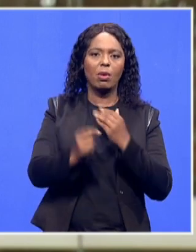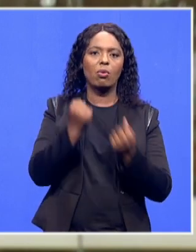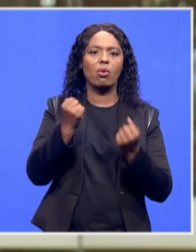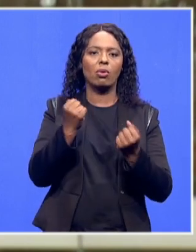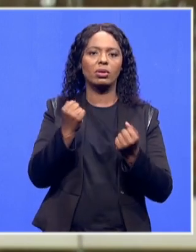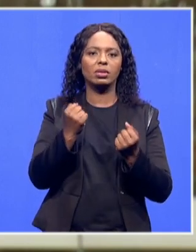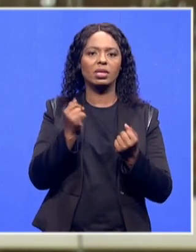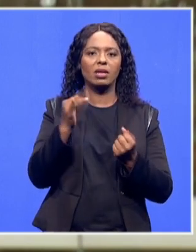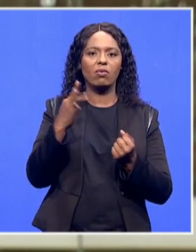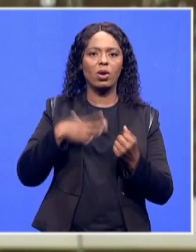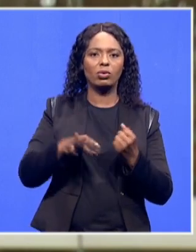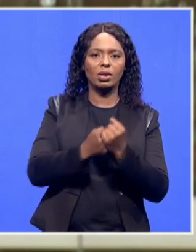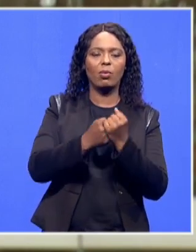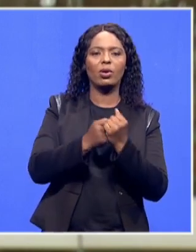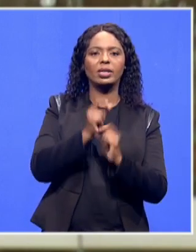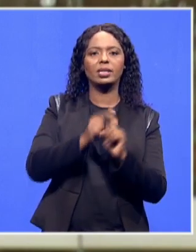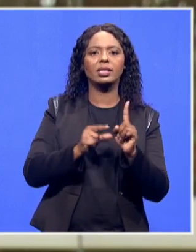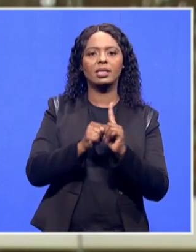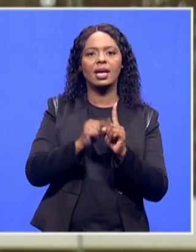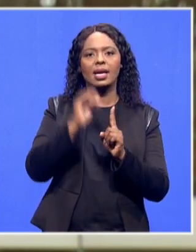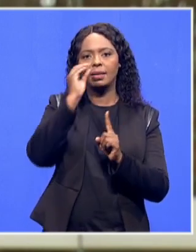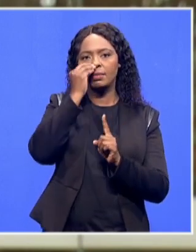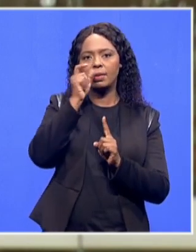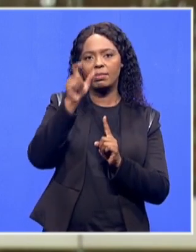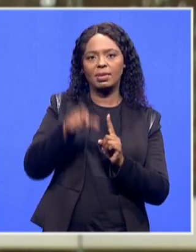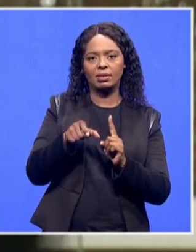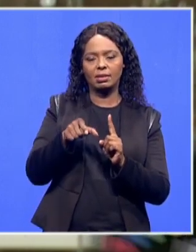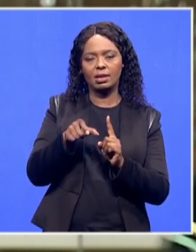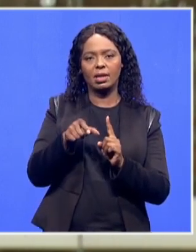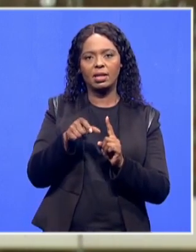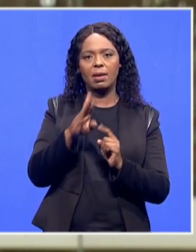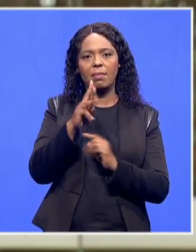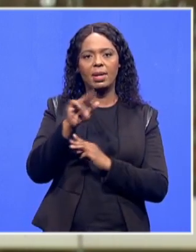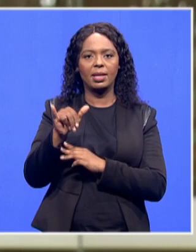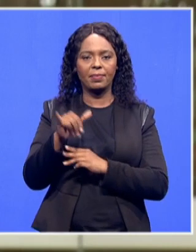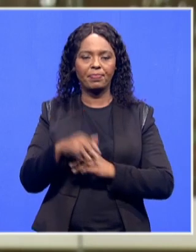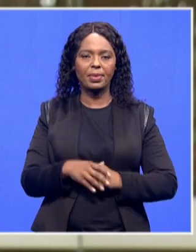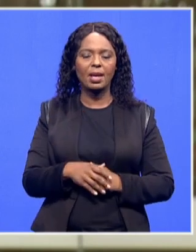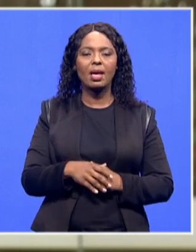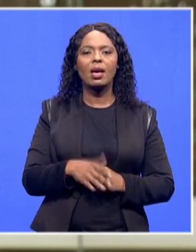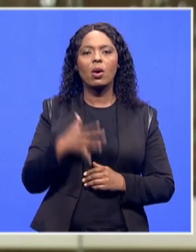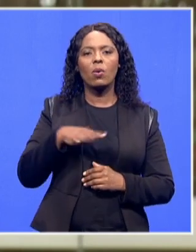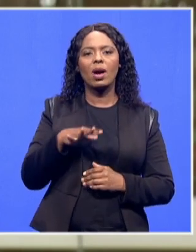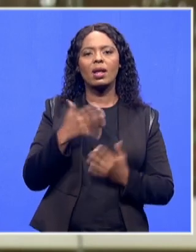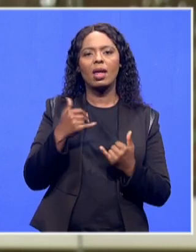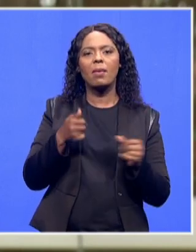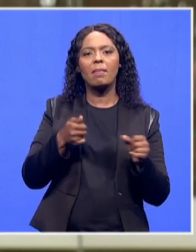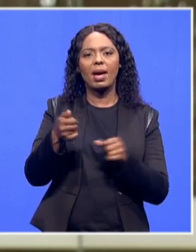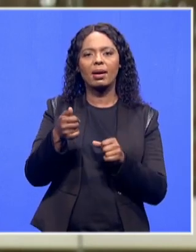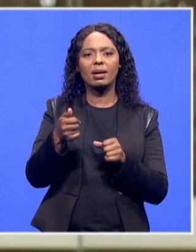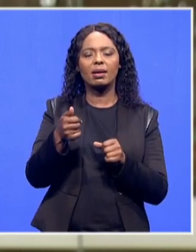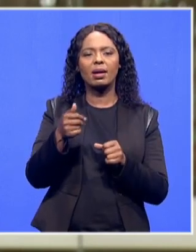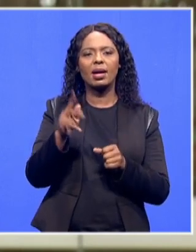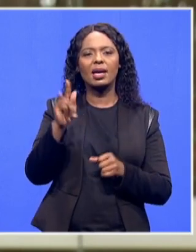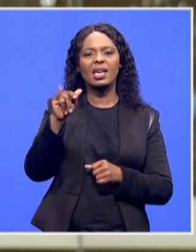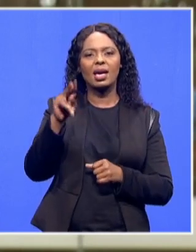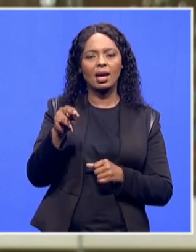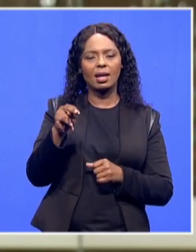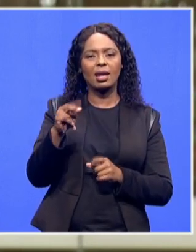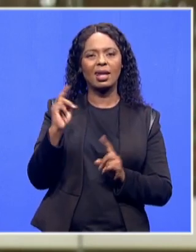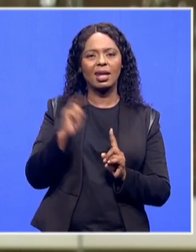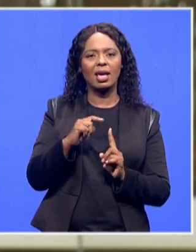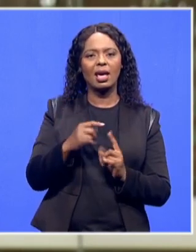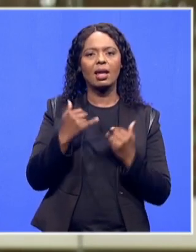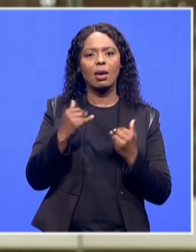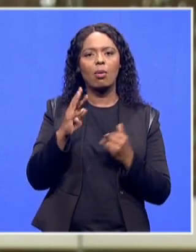they want to support, especially Ms. Maughan. I want to go back to the fact that Karyn Maughan did not have a noli